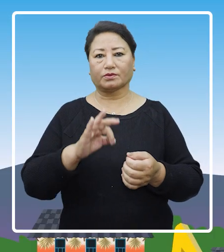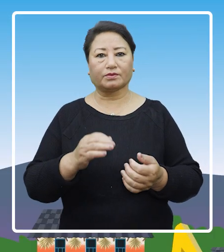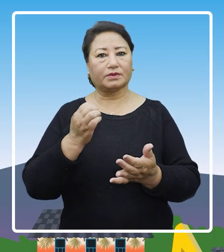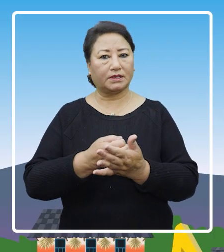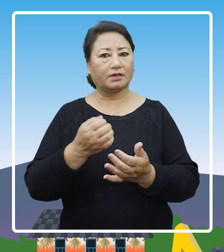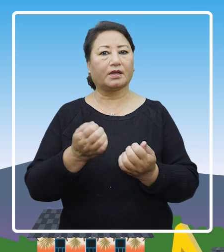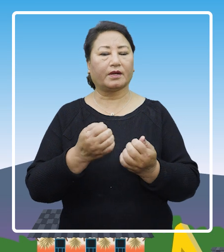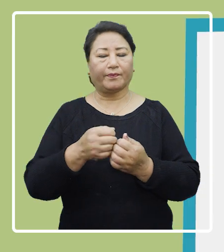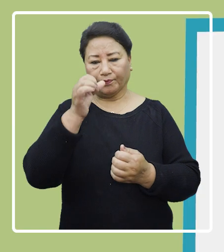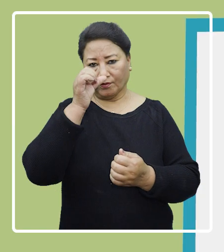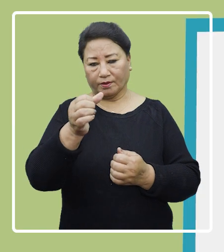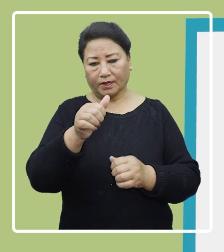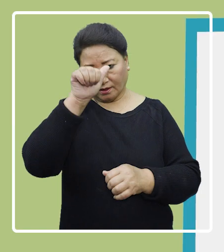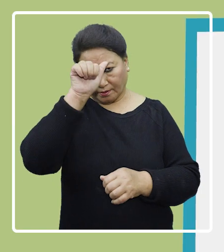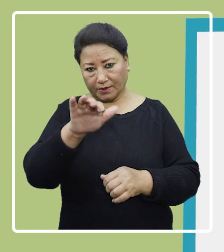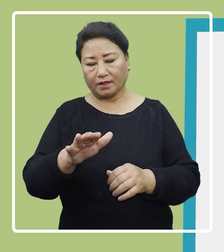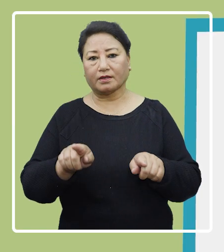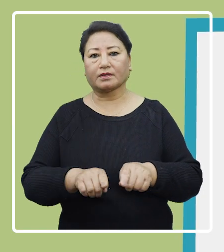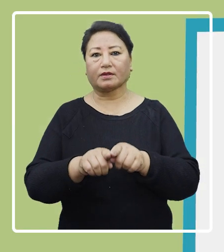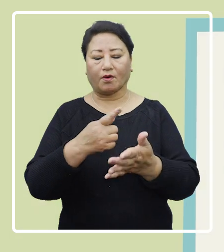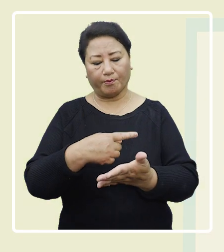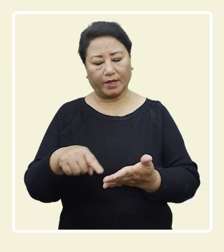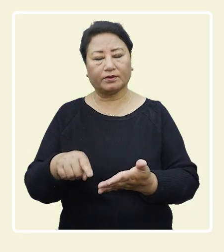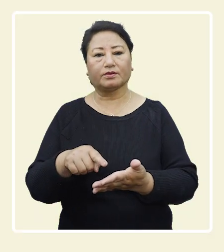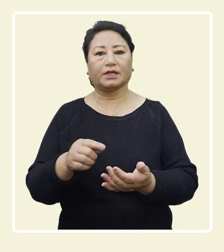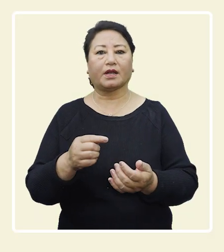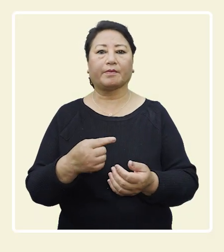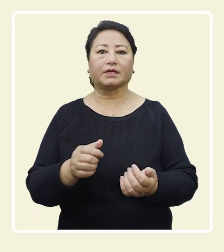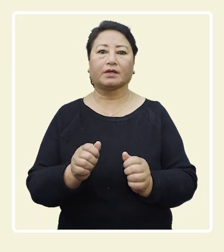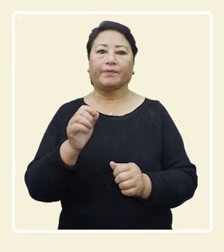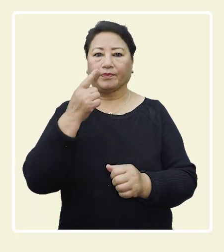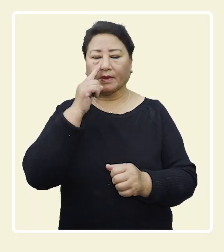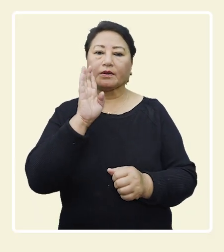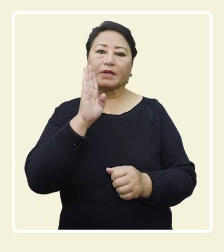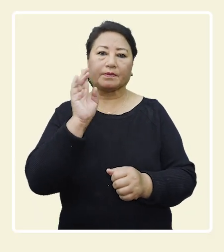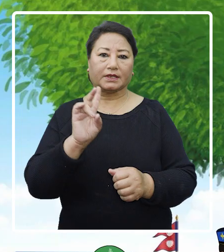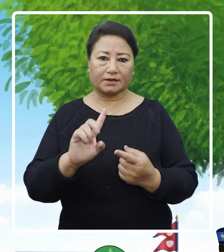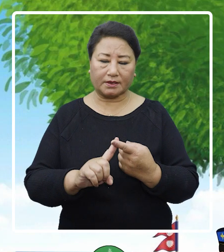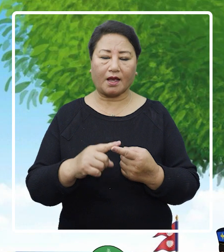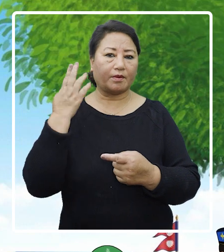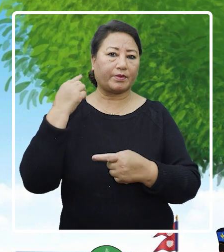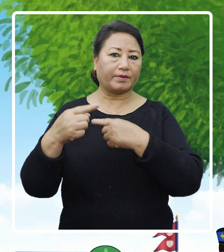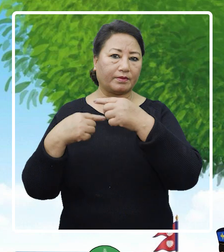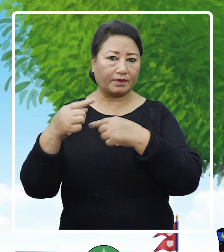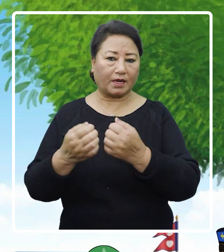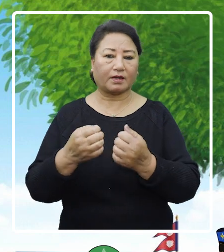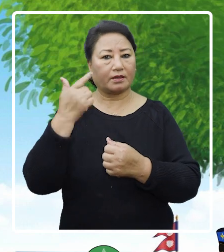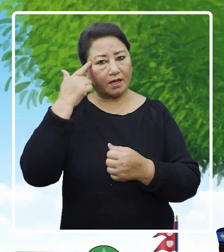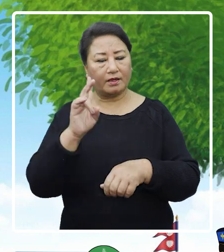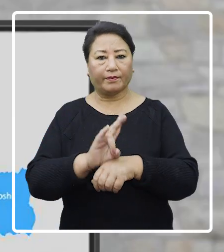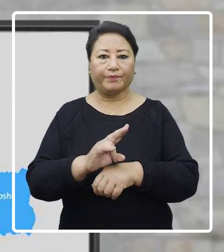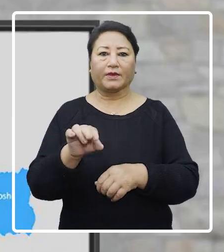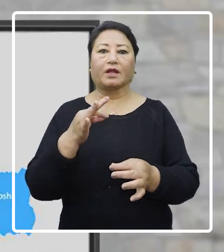consent, FPIC. They should have access to education, healthcare services, accessibility, and